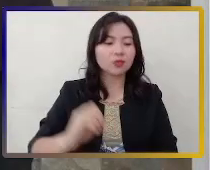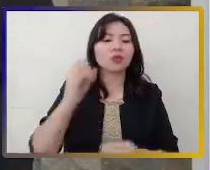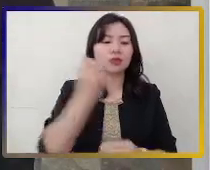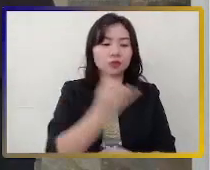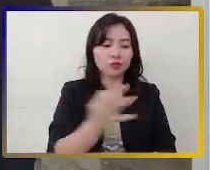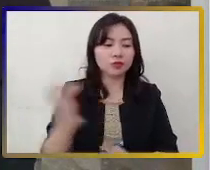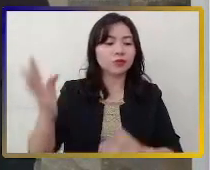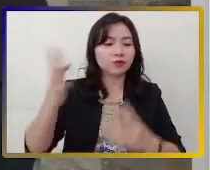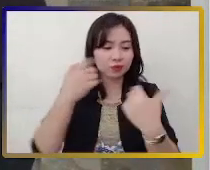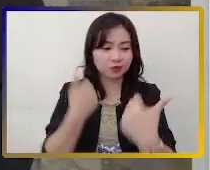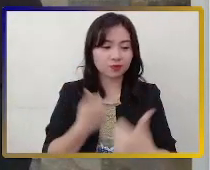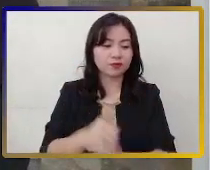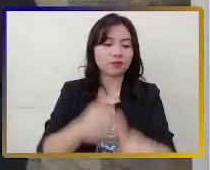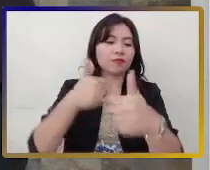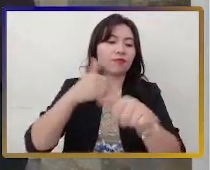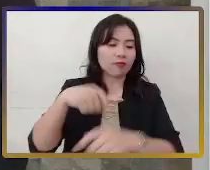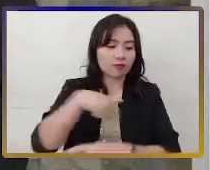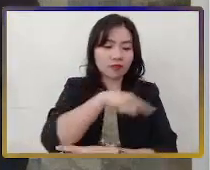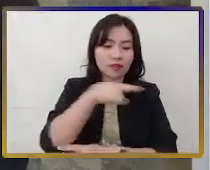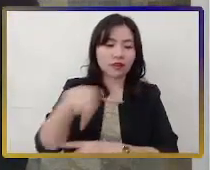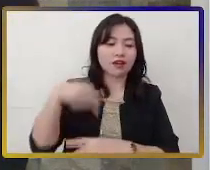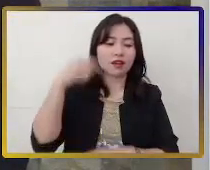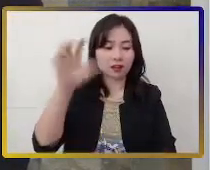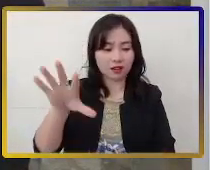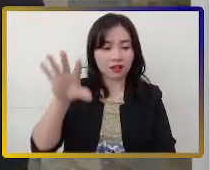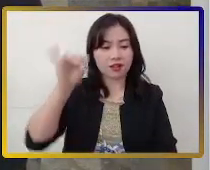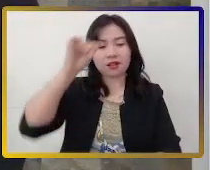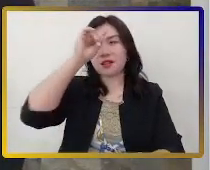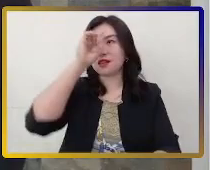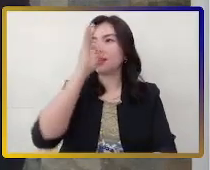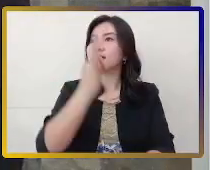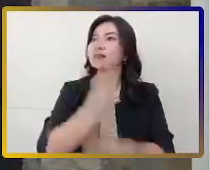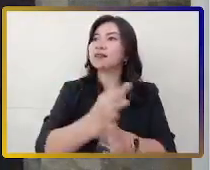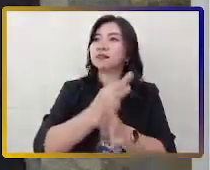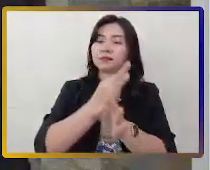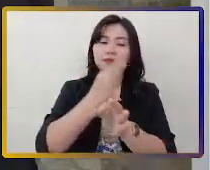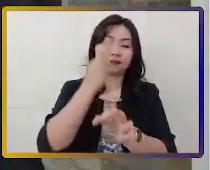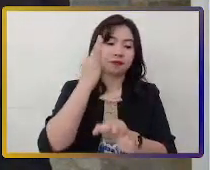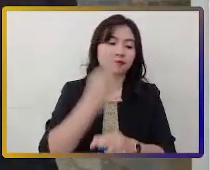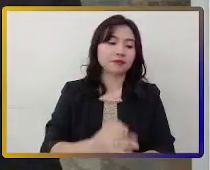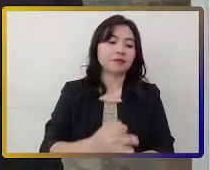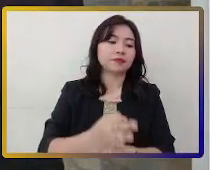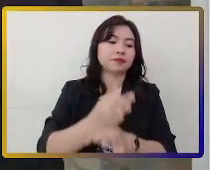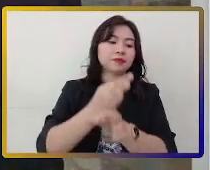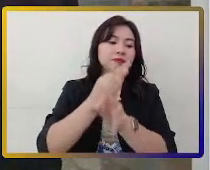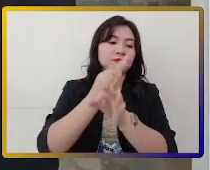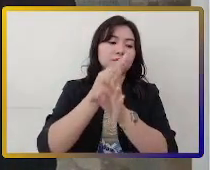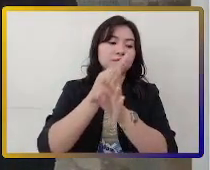Faithful.